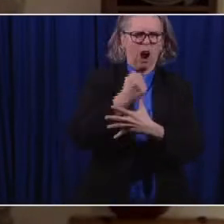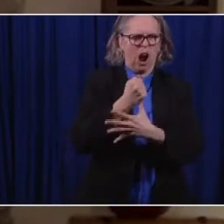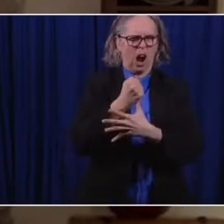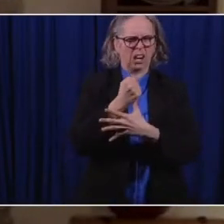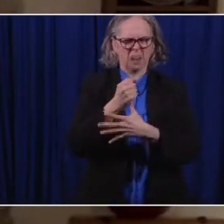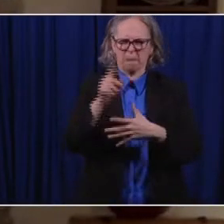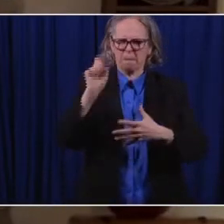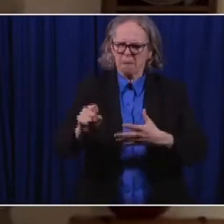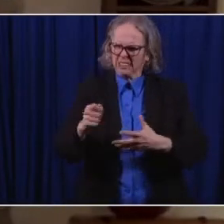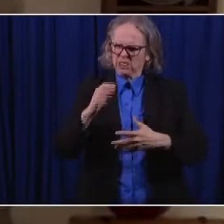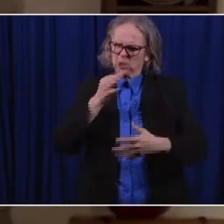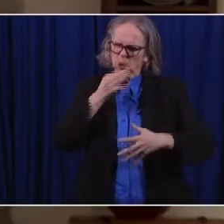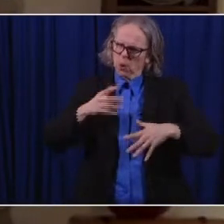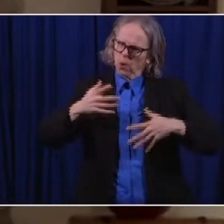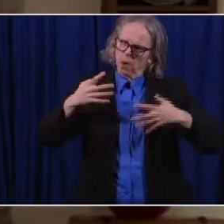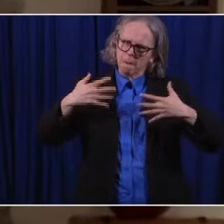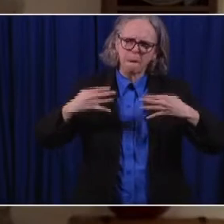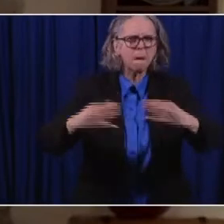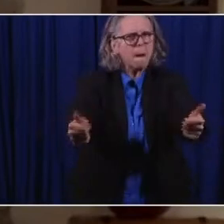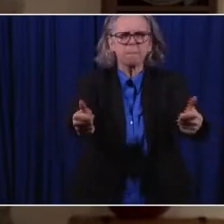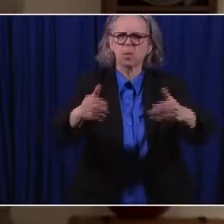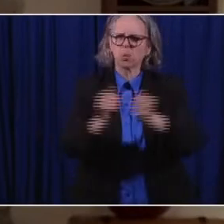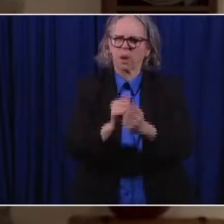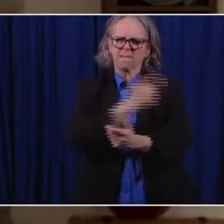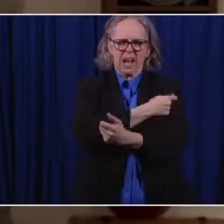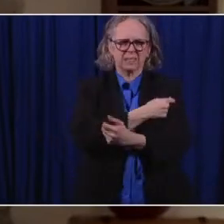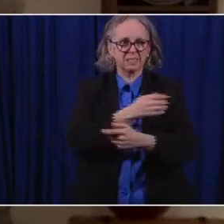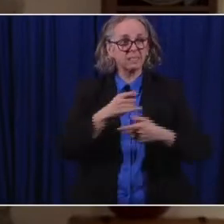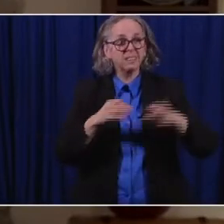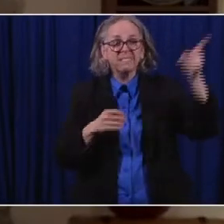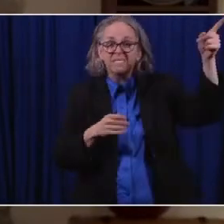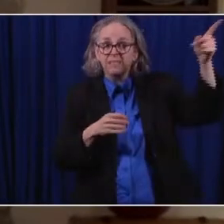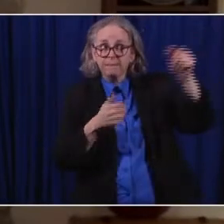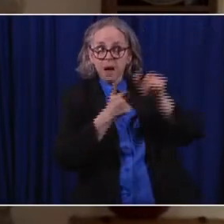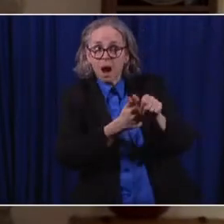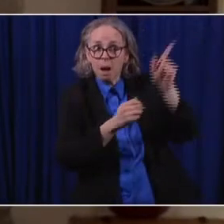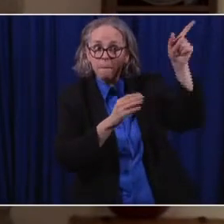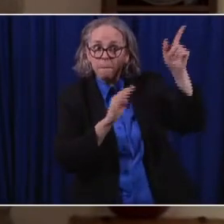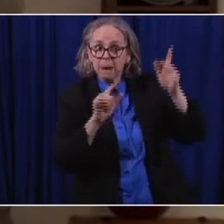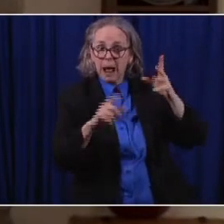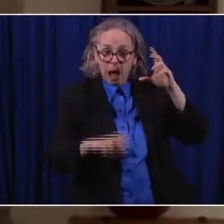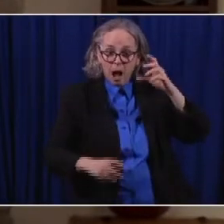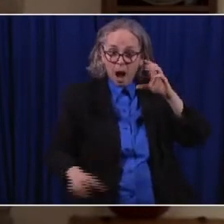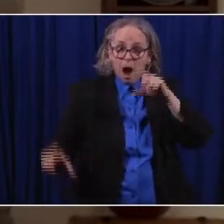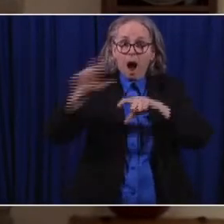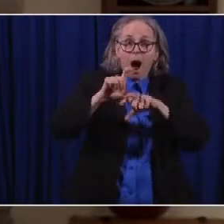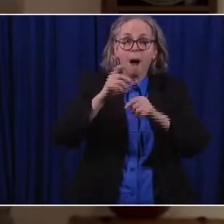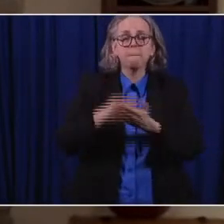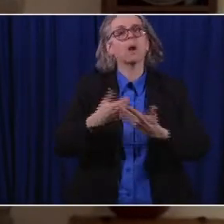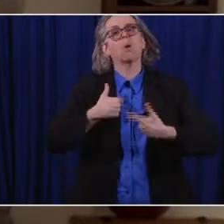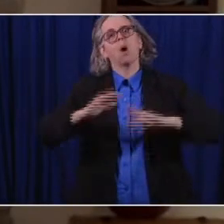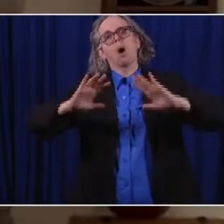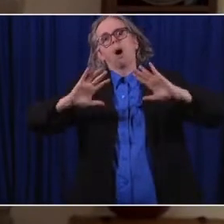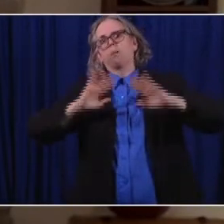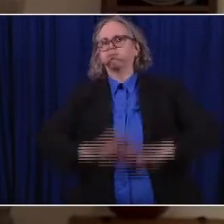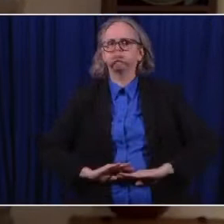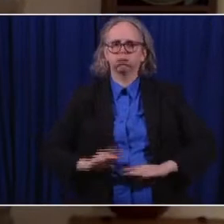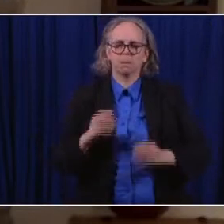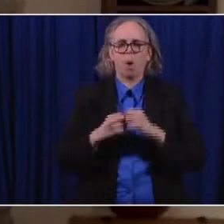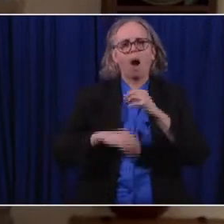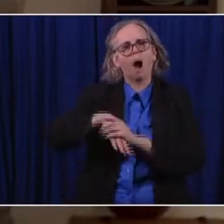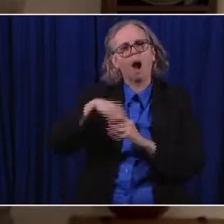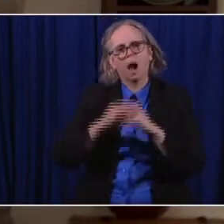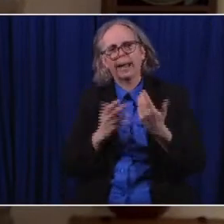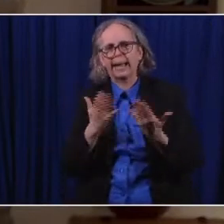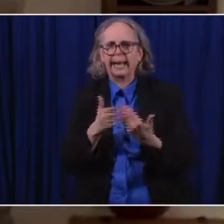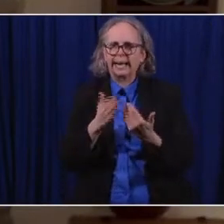lot easier if the federal government comes in with a bill. This is only one of the reasons why we've asked the federal government to pass a bill in this